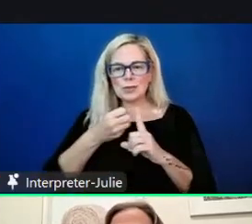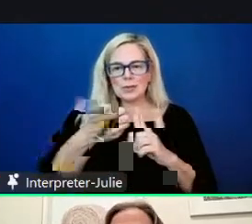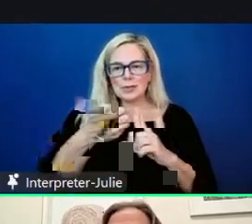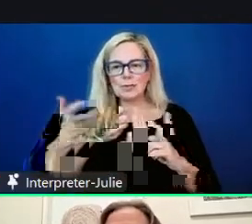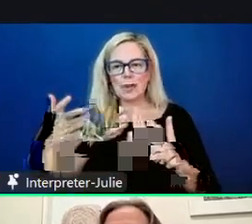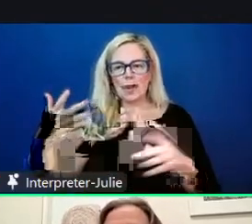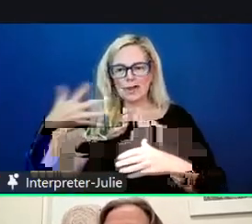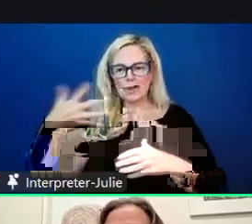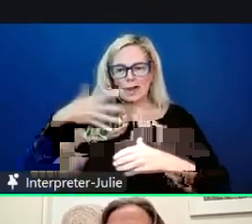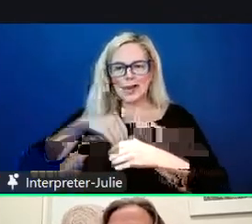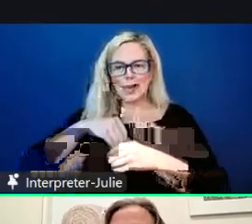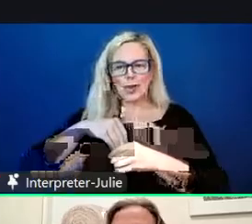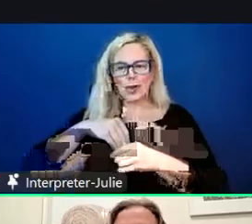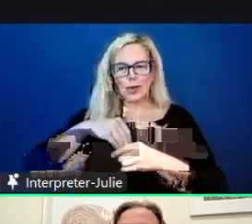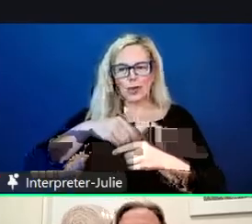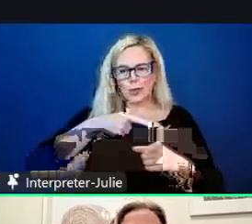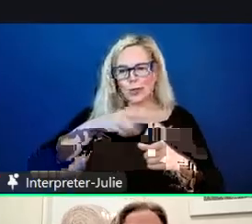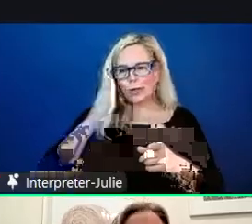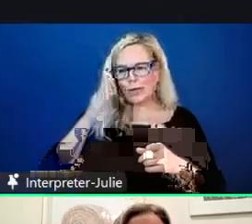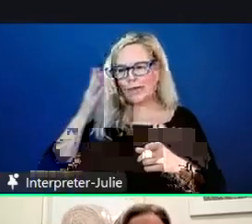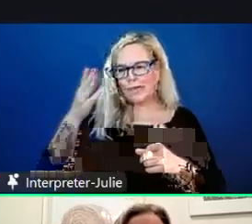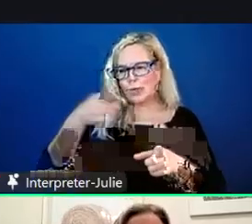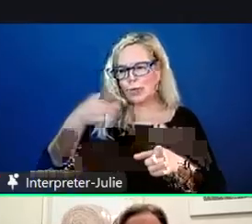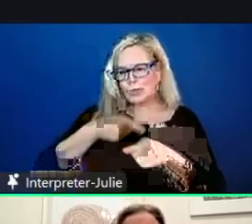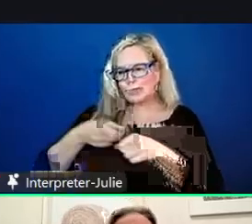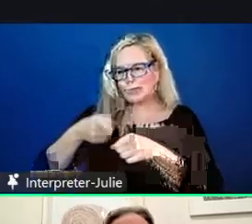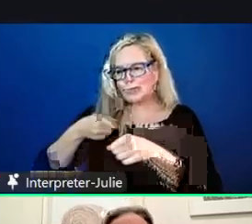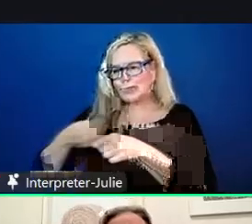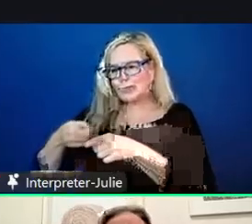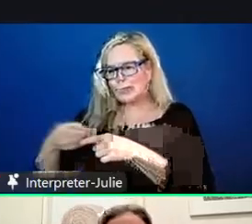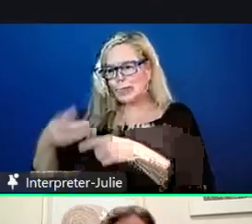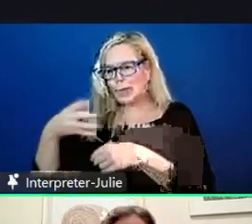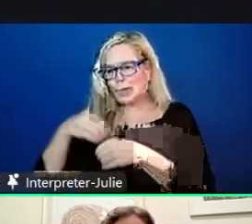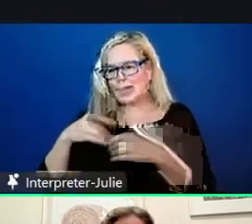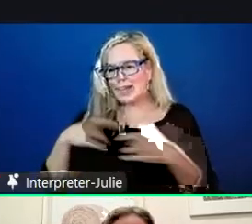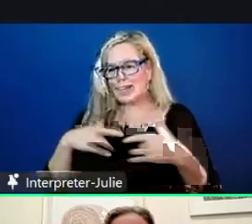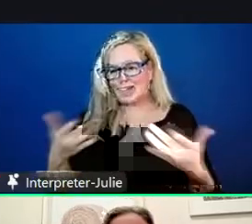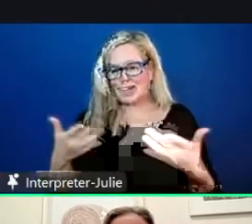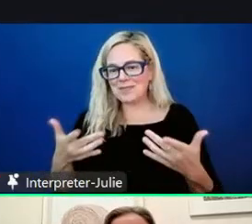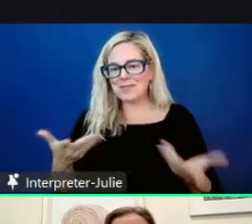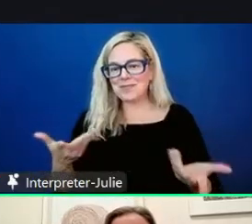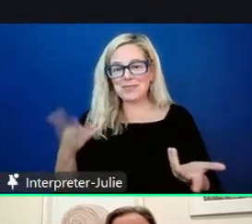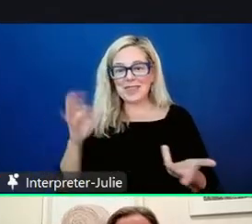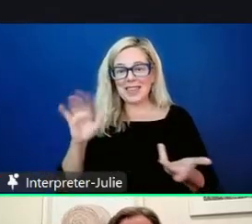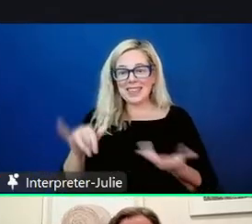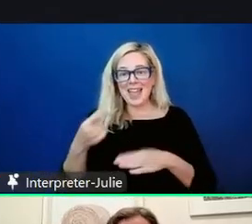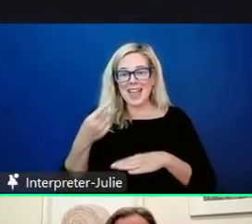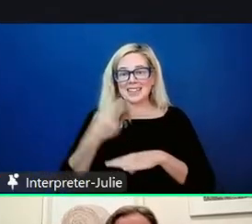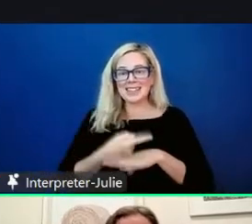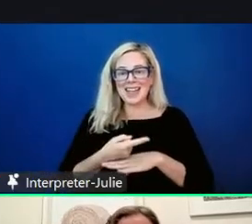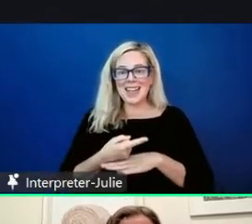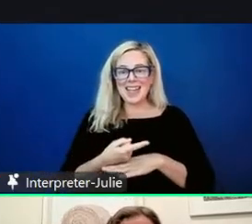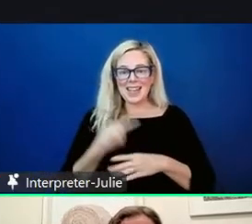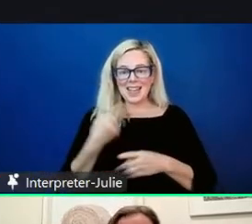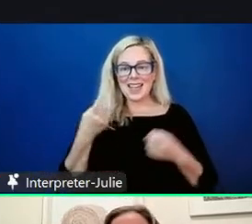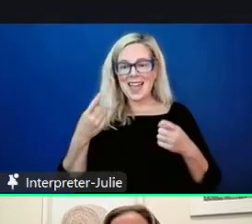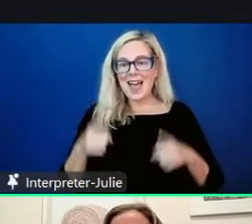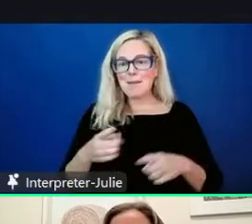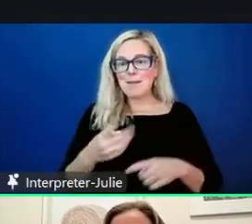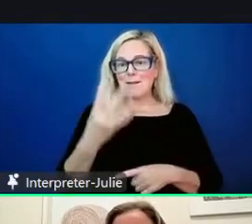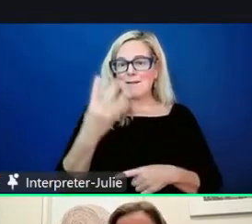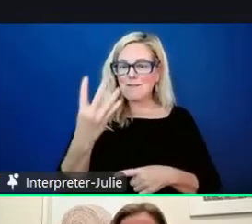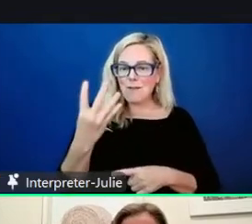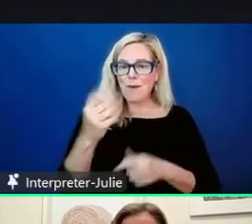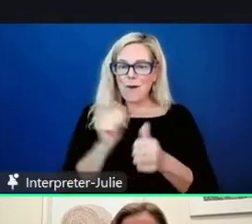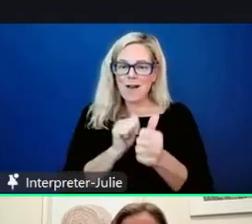other programs in future IPE events. In fact, that day, 4 athletics training students